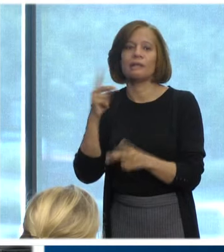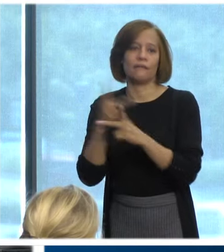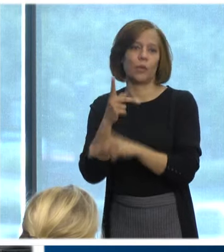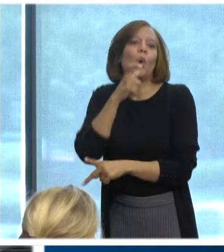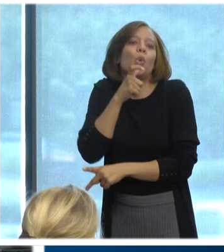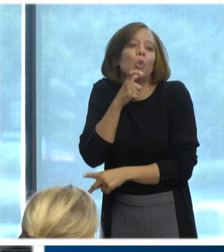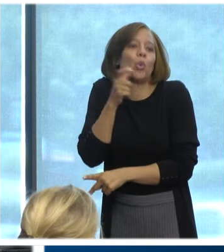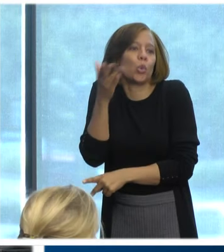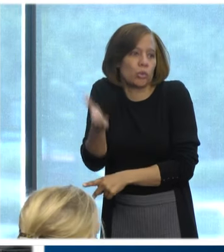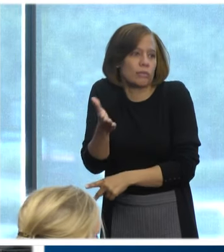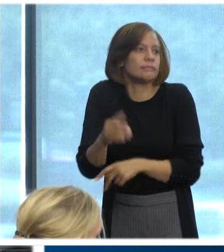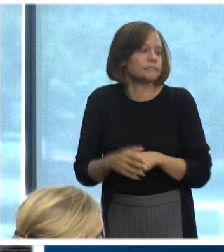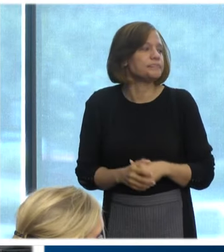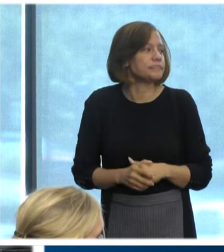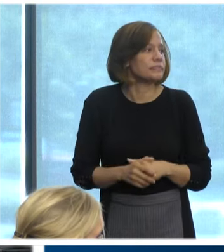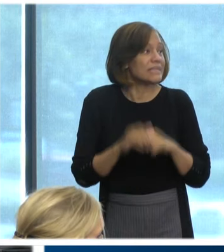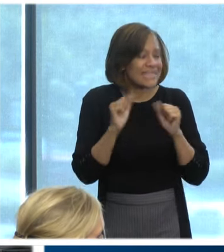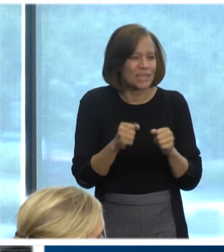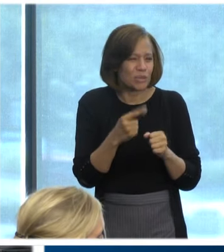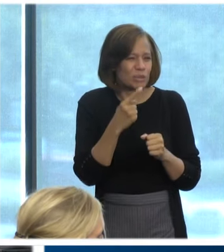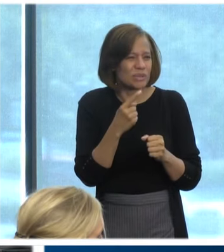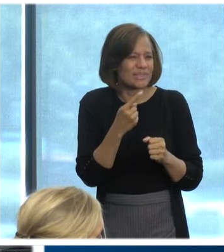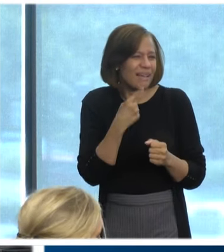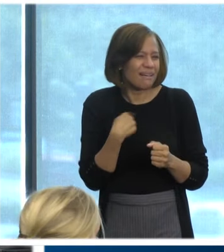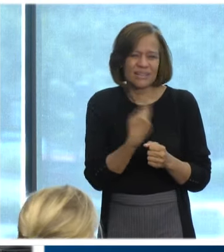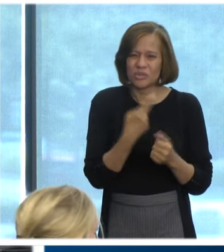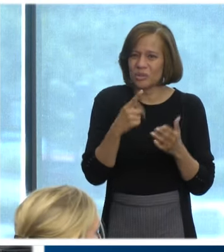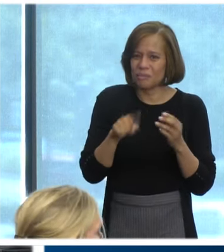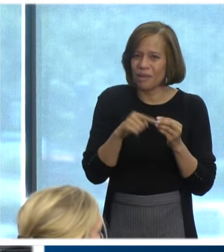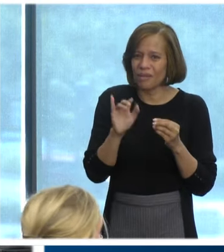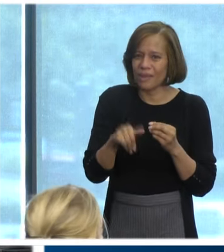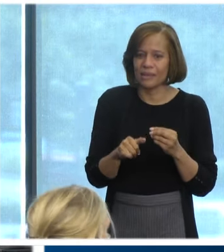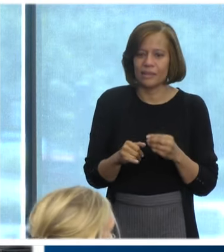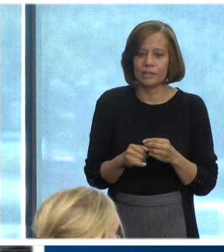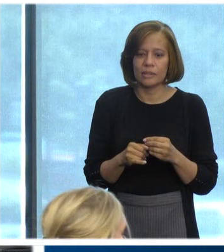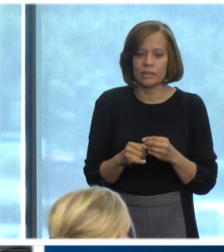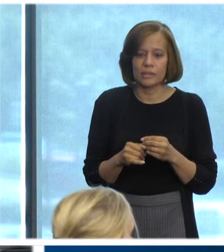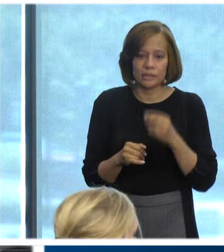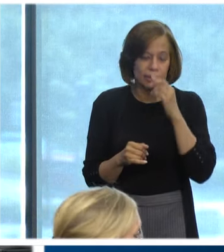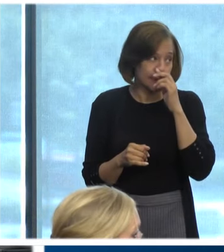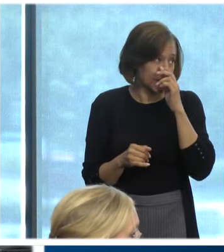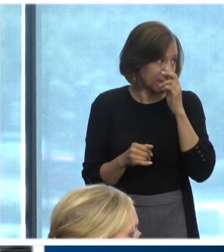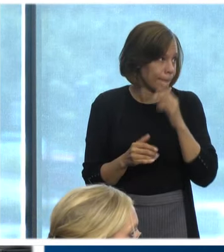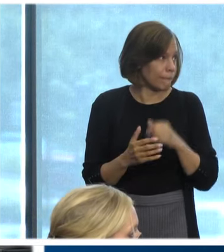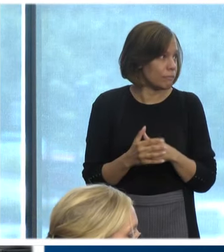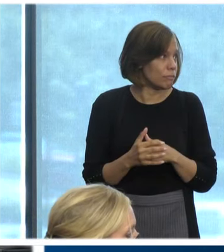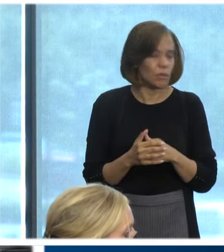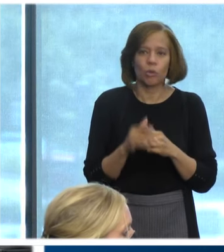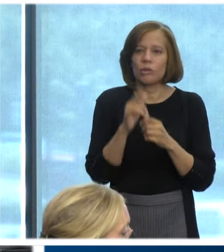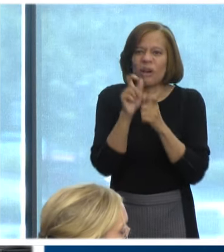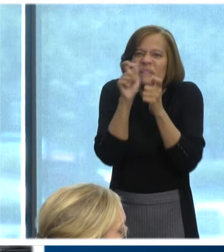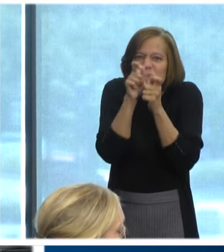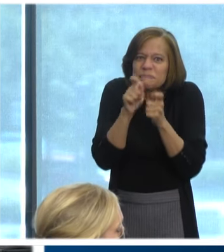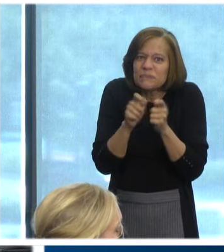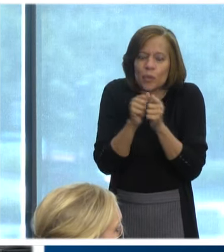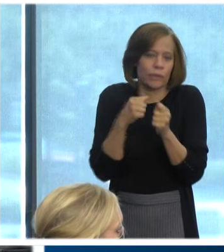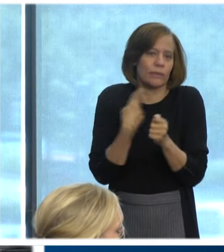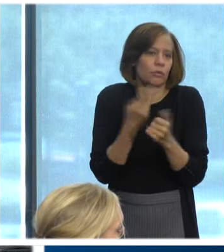it. Can you give us a number for which is which? Yeah, No, we don't have that level of